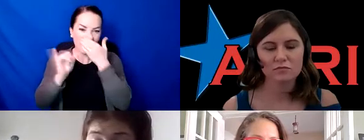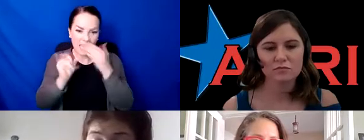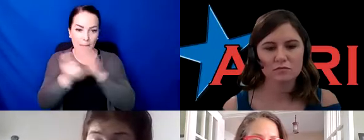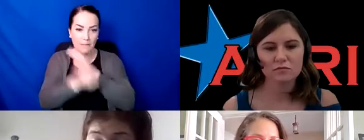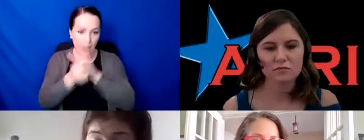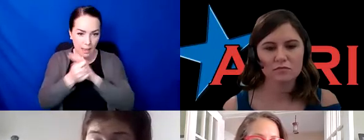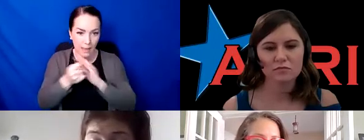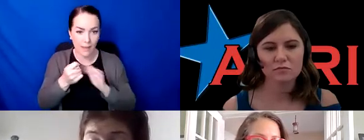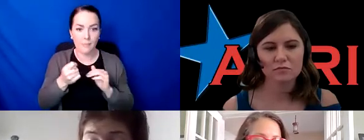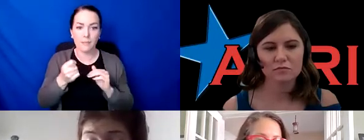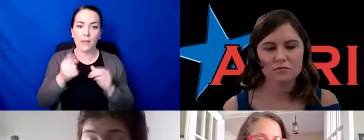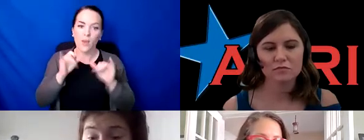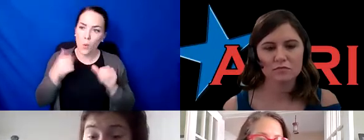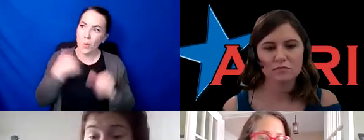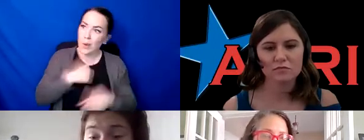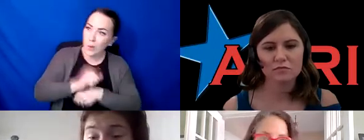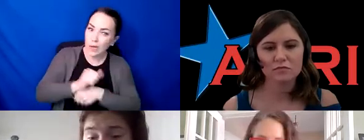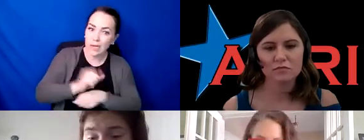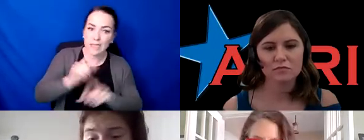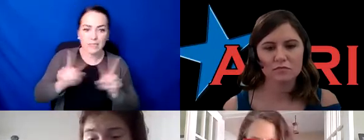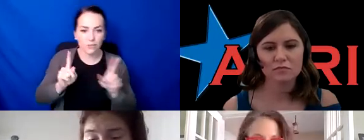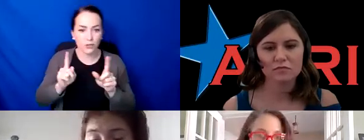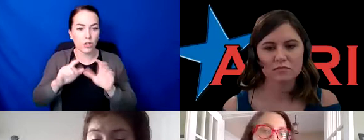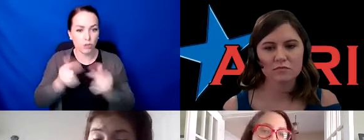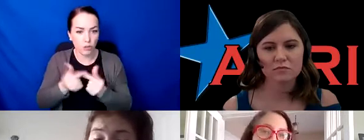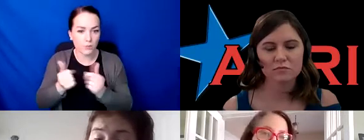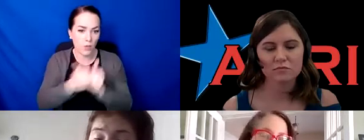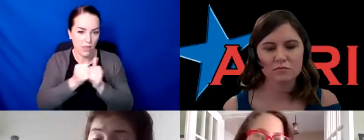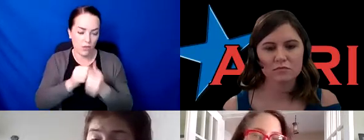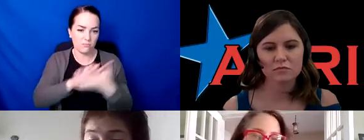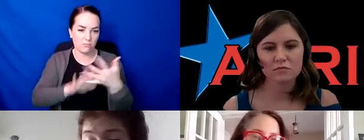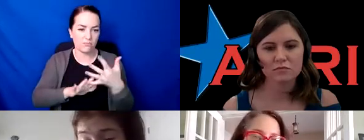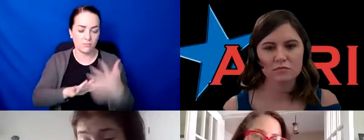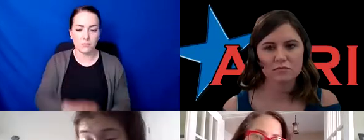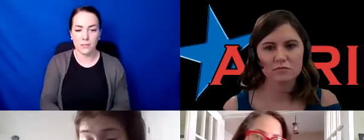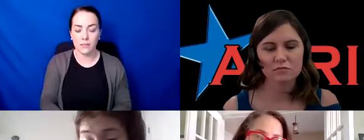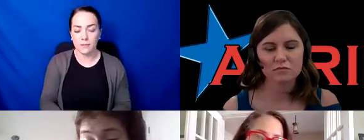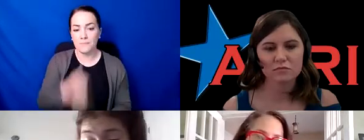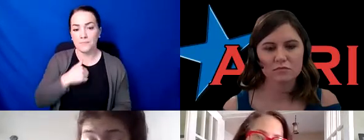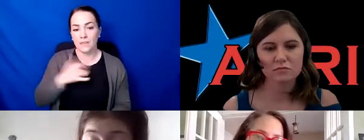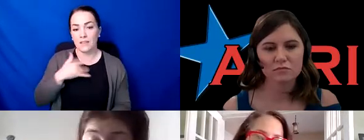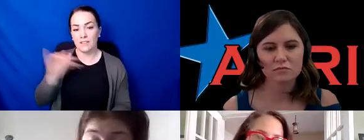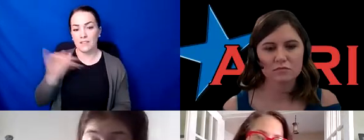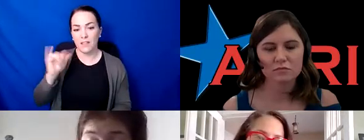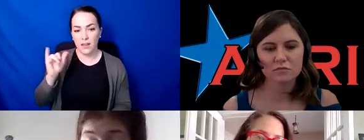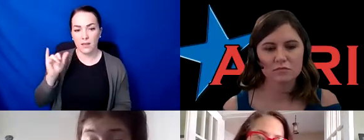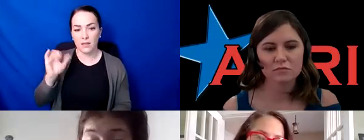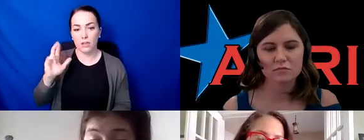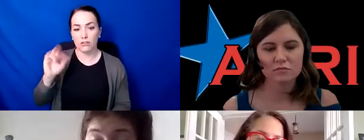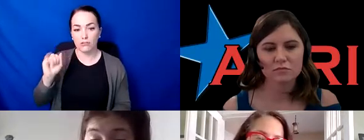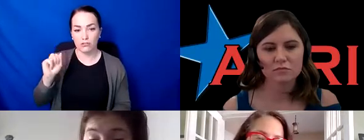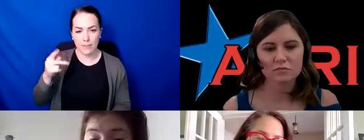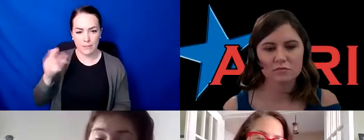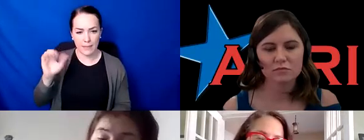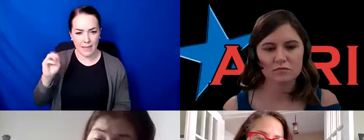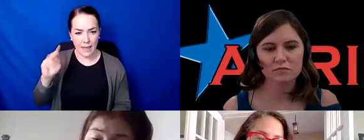we were working together and these different groups were working together. And I feel like Crip Camp coming out when it